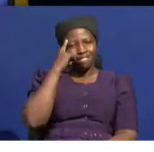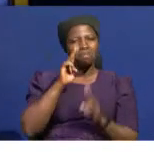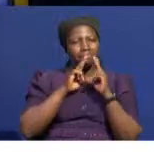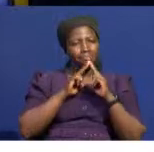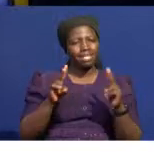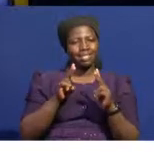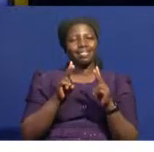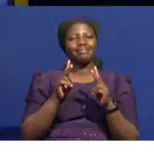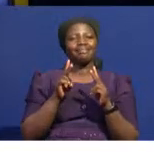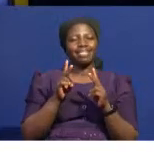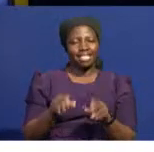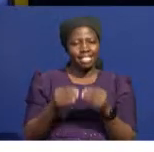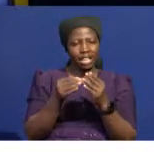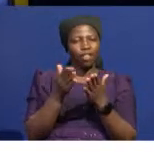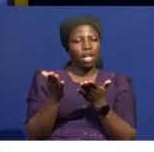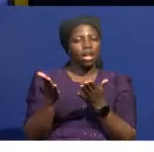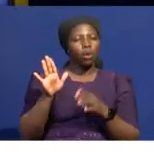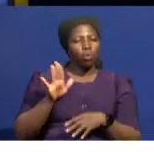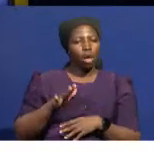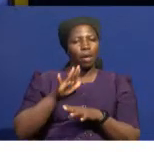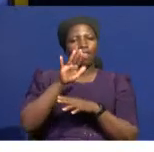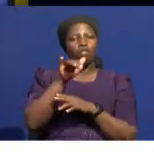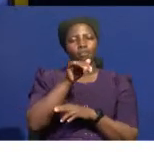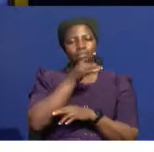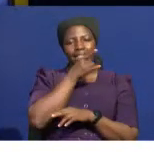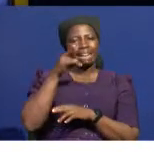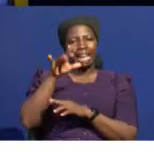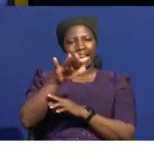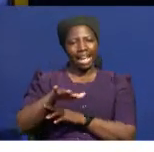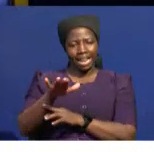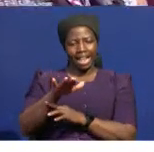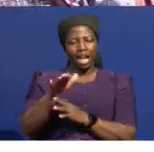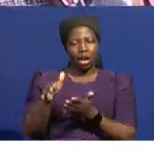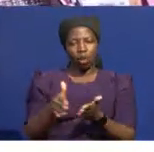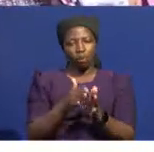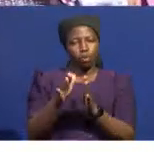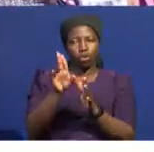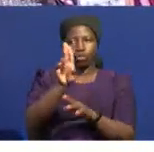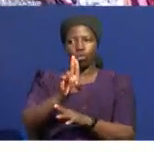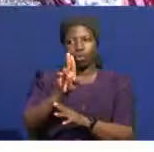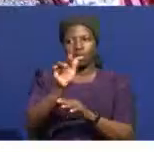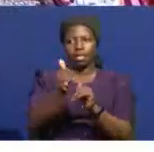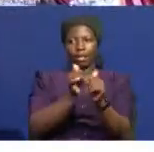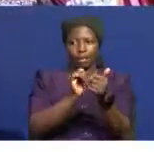arid areas a platform using the sport. Let's take a look.